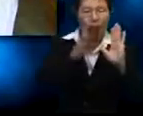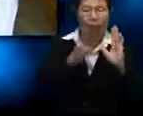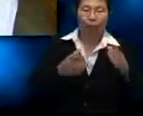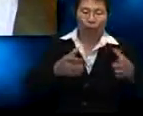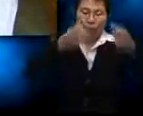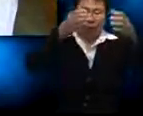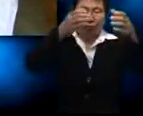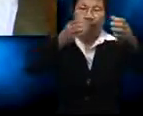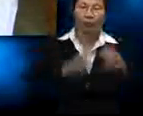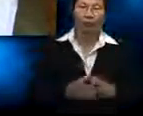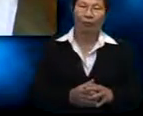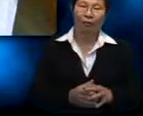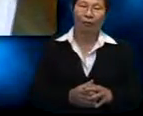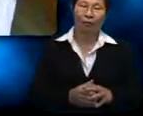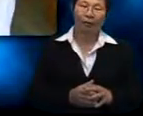and a